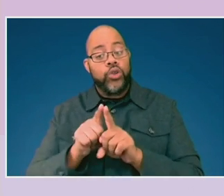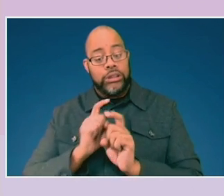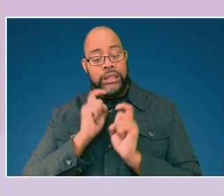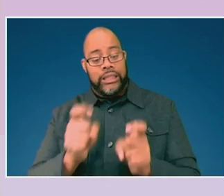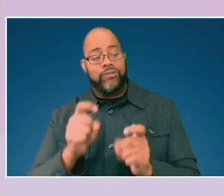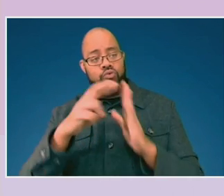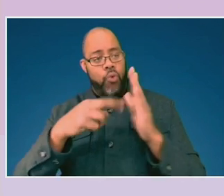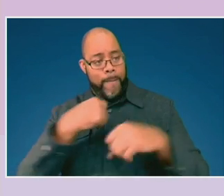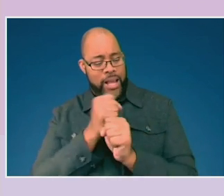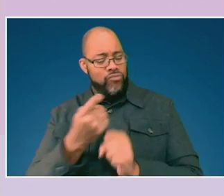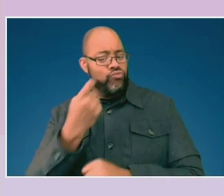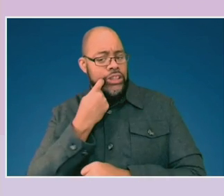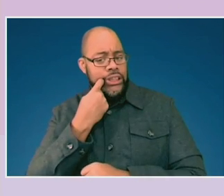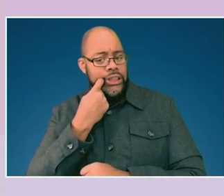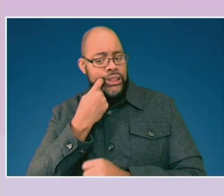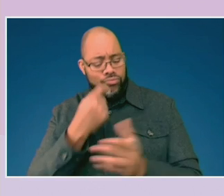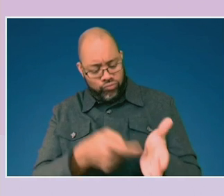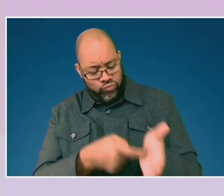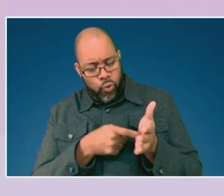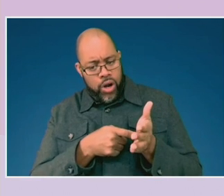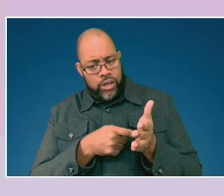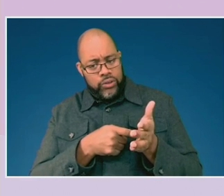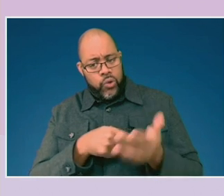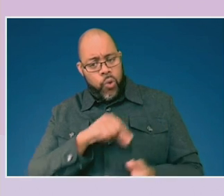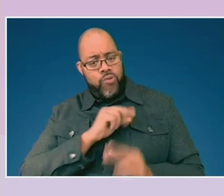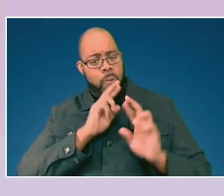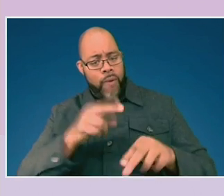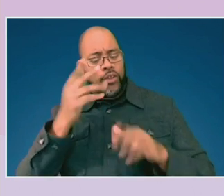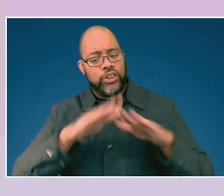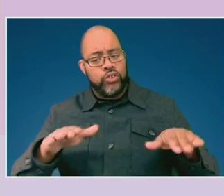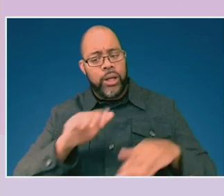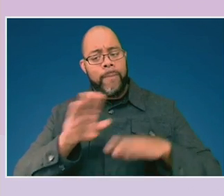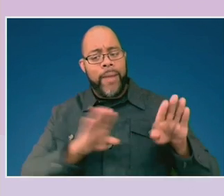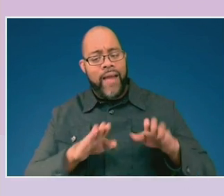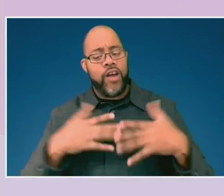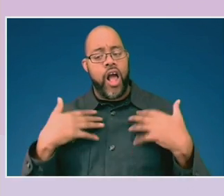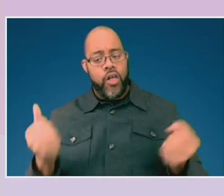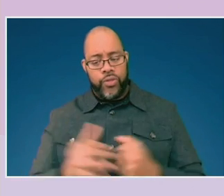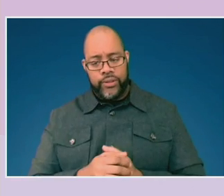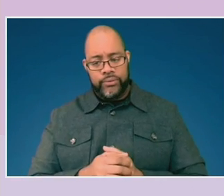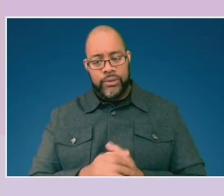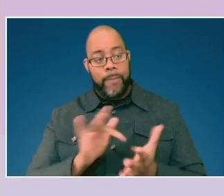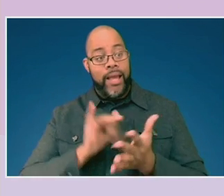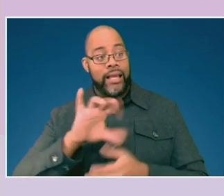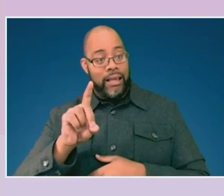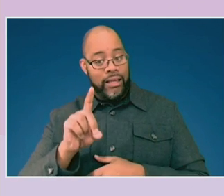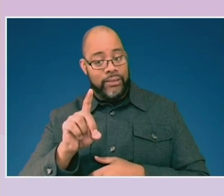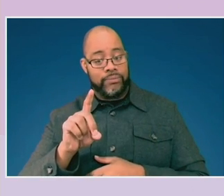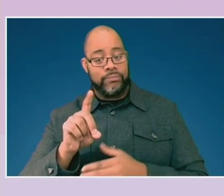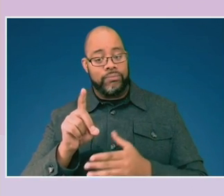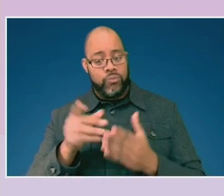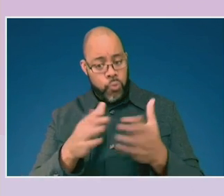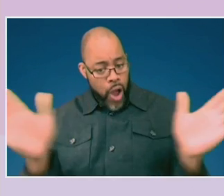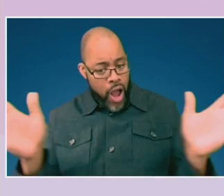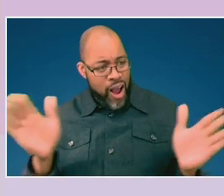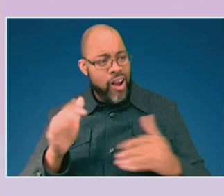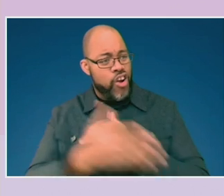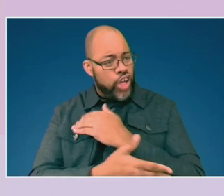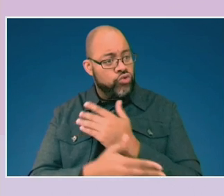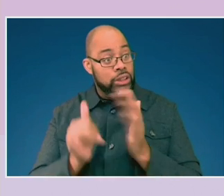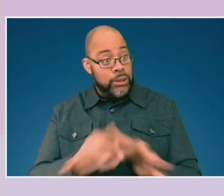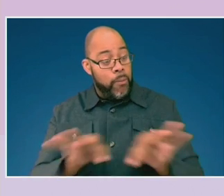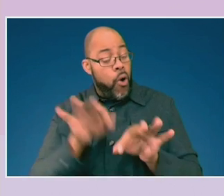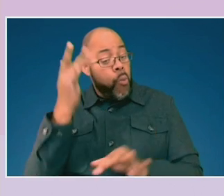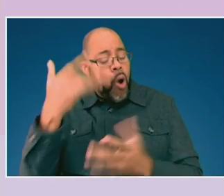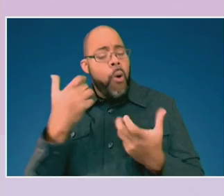rulemaking recently to mandate quality reporting for children's behavioral health in Medicaid nationwide. That's important because we want